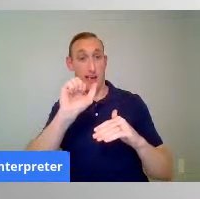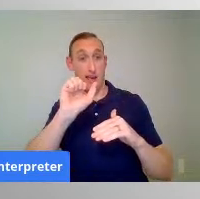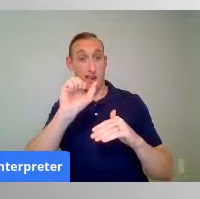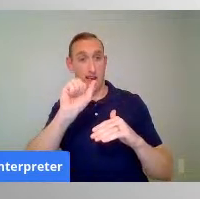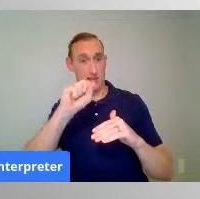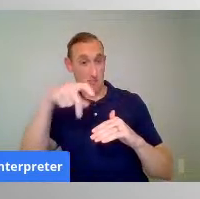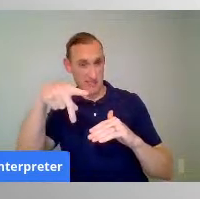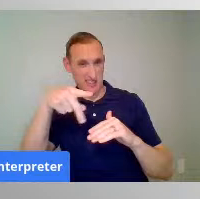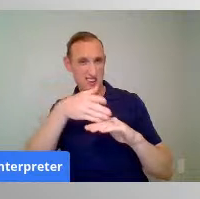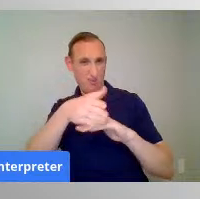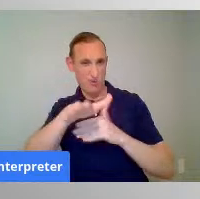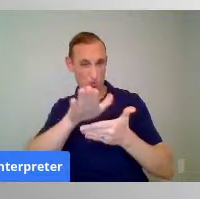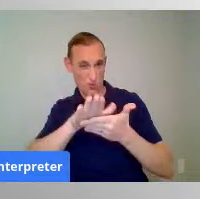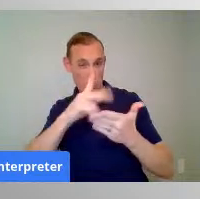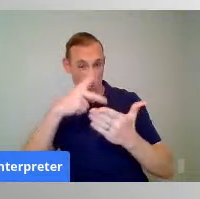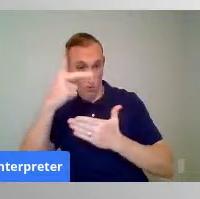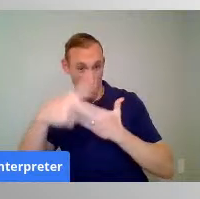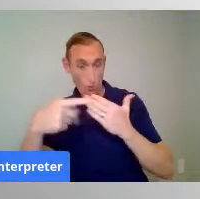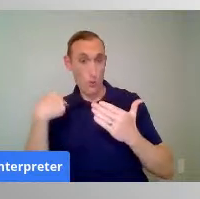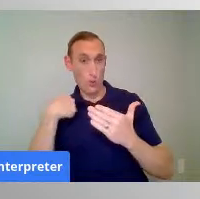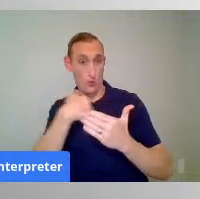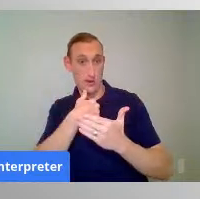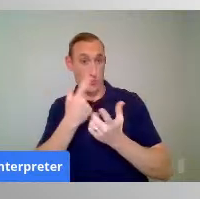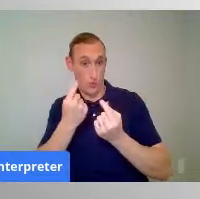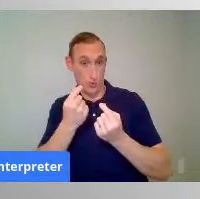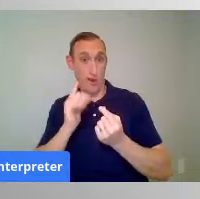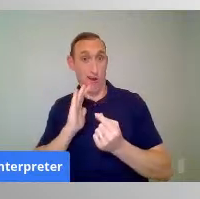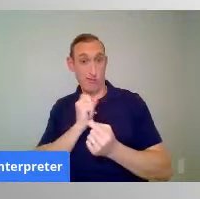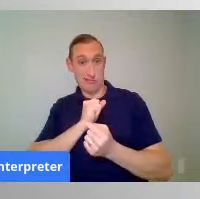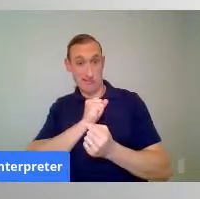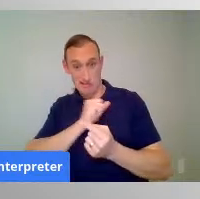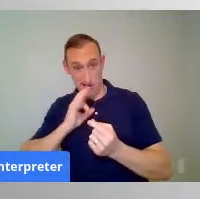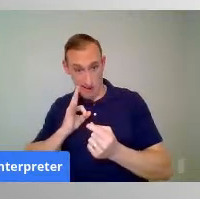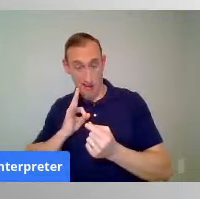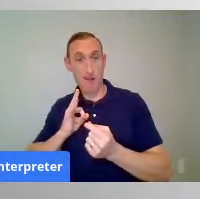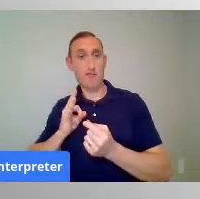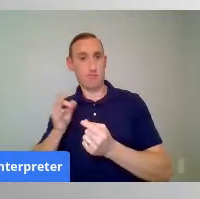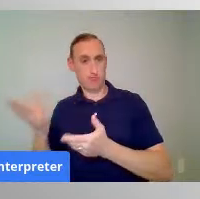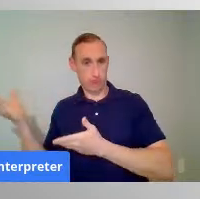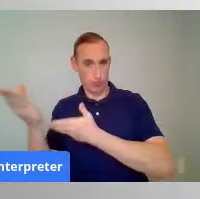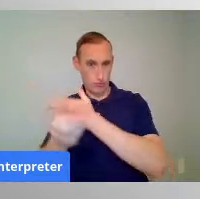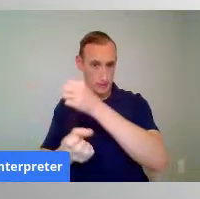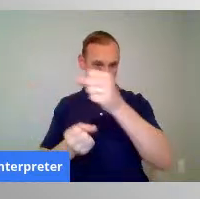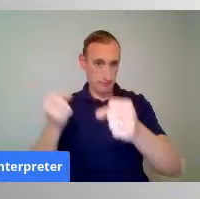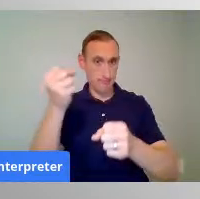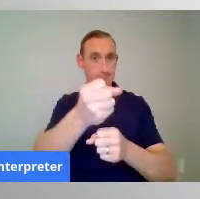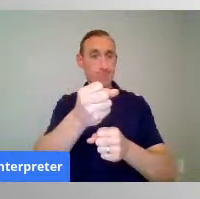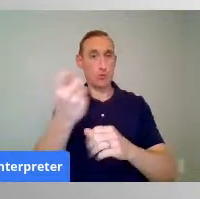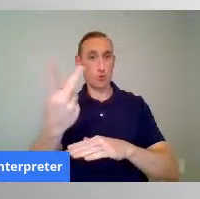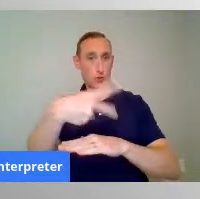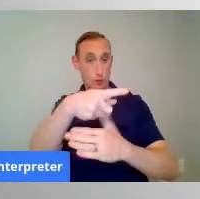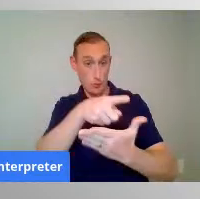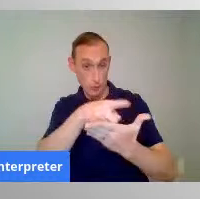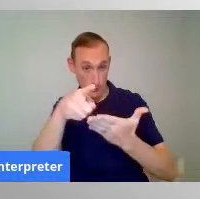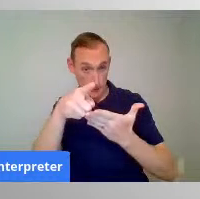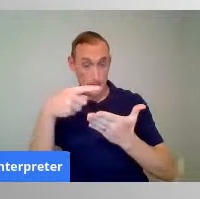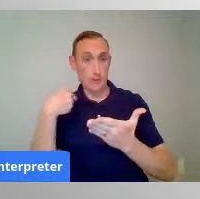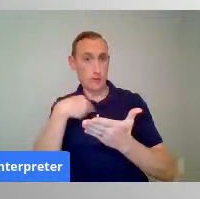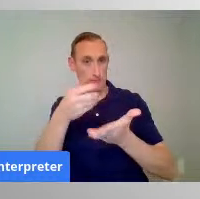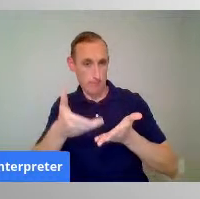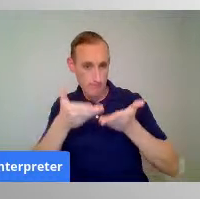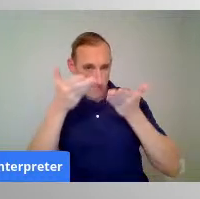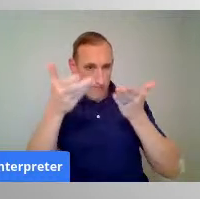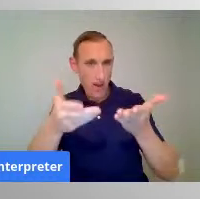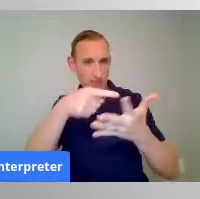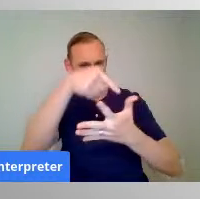bringing our staff in 2 days a week and very successfully providing a variety of after-school activities.